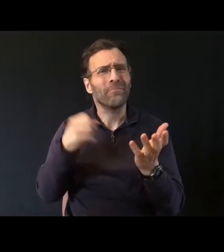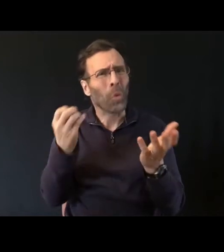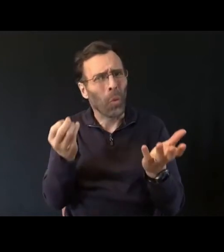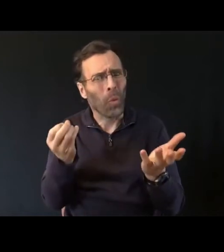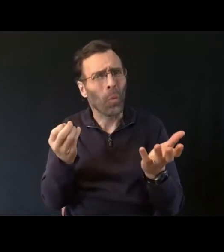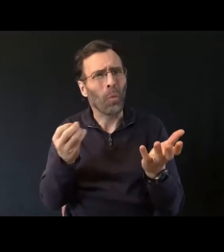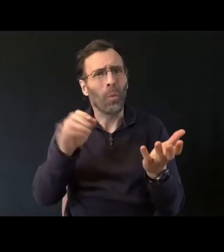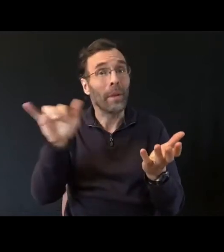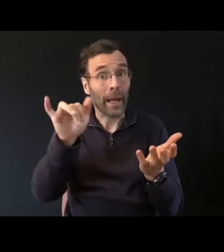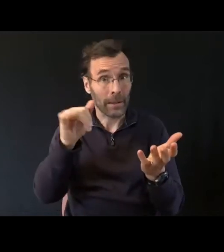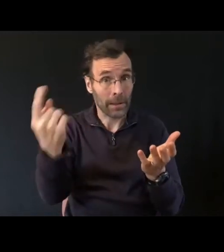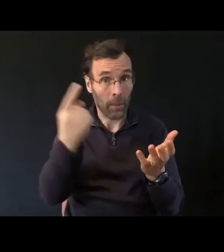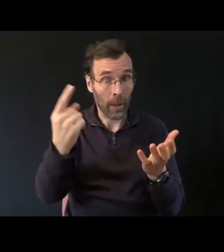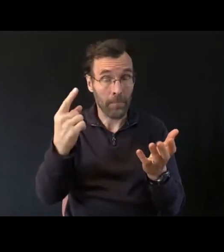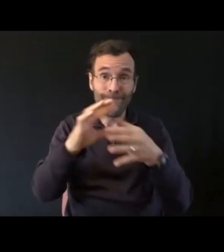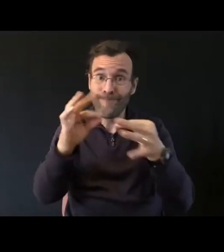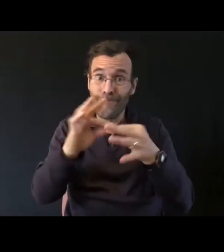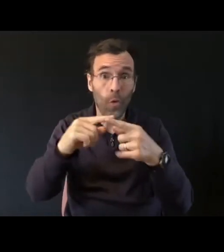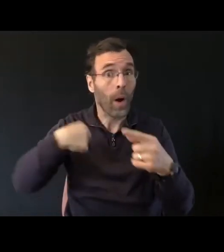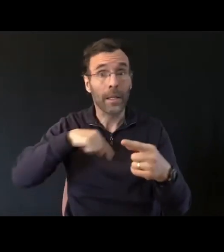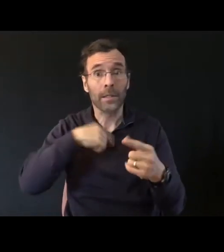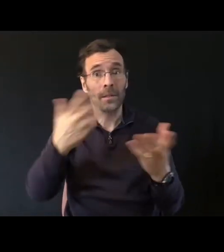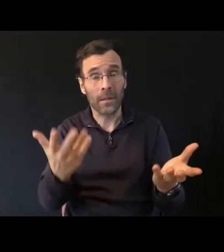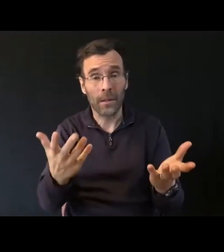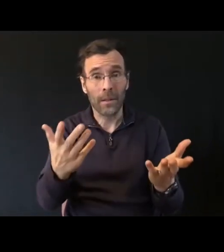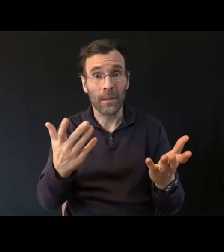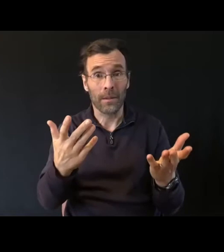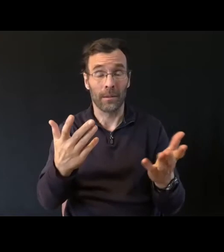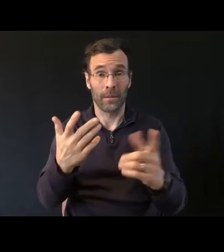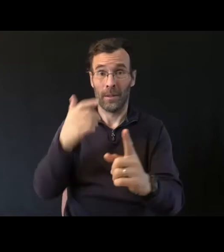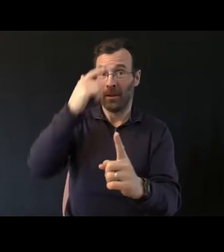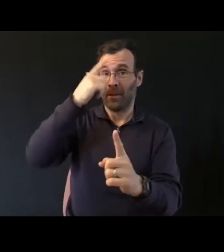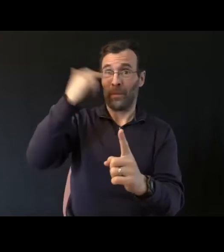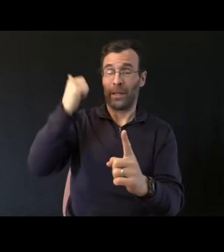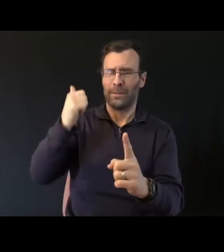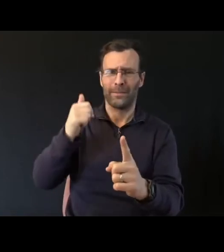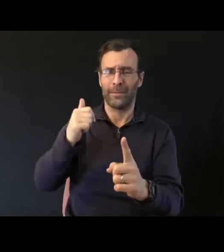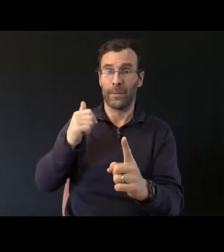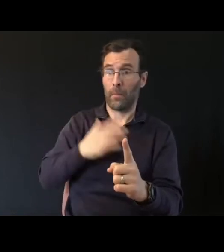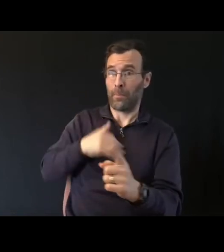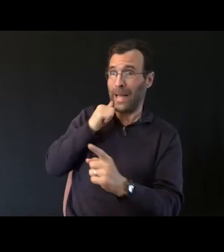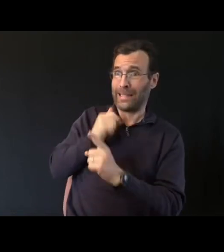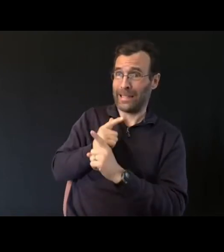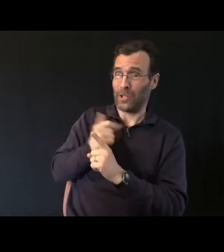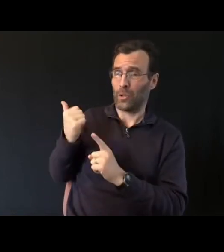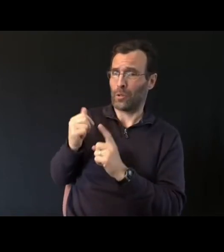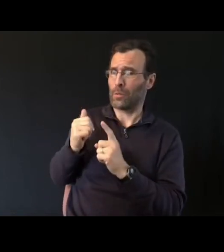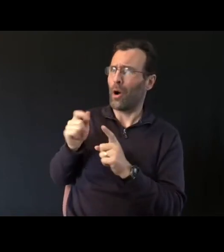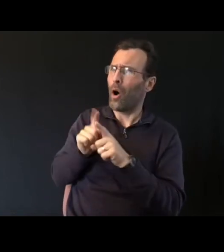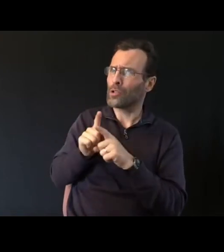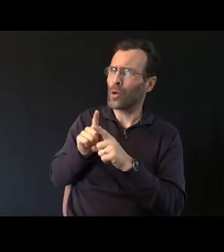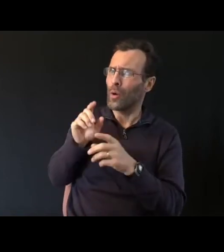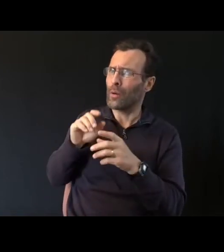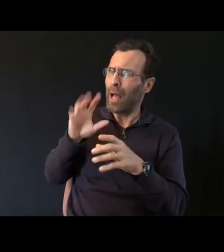somebody had said to us one time, because my sister was very active within the community, my